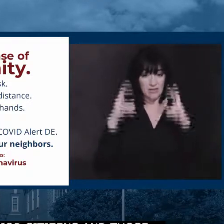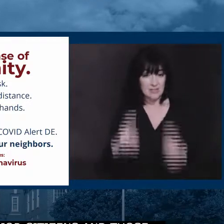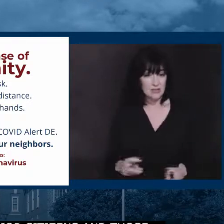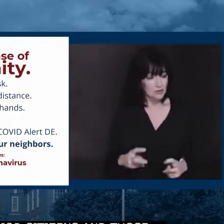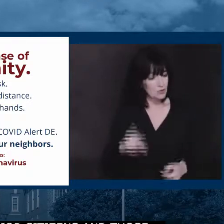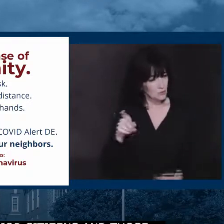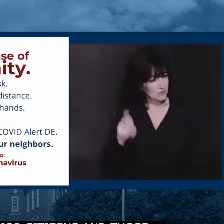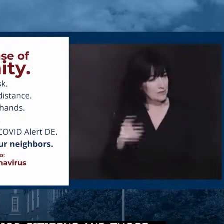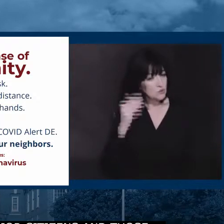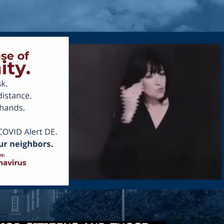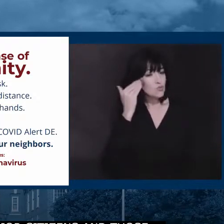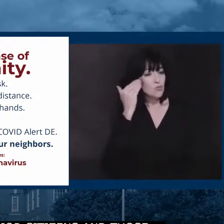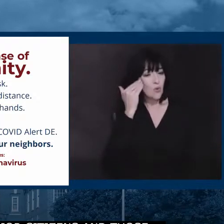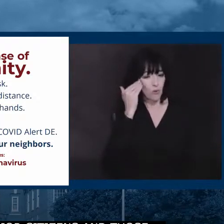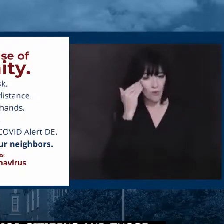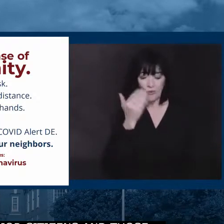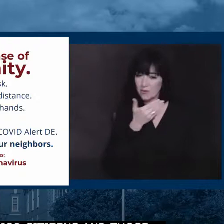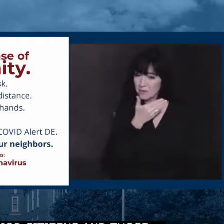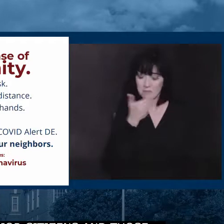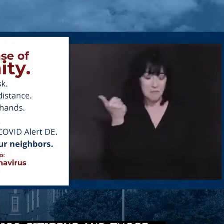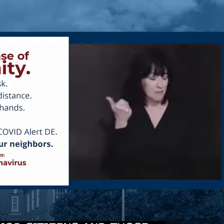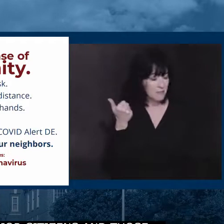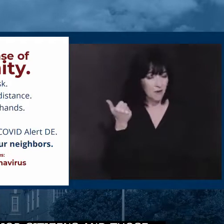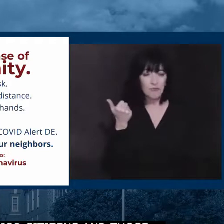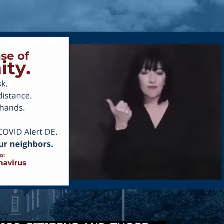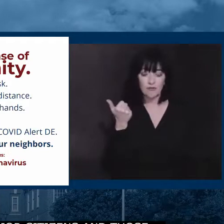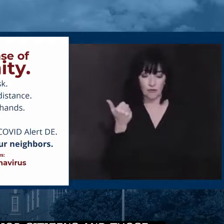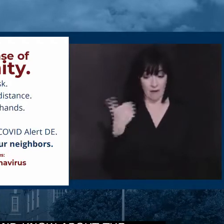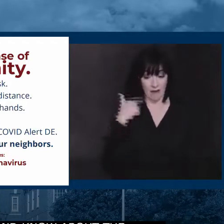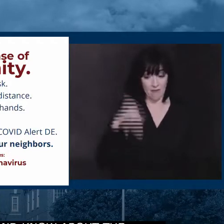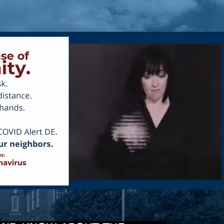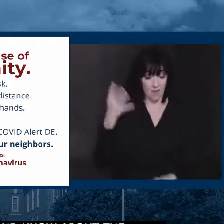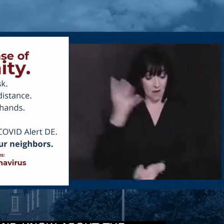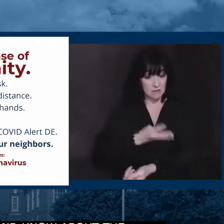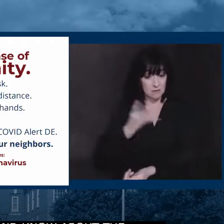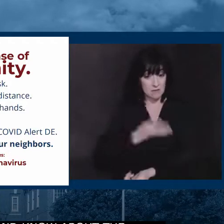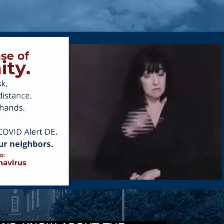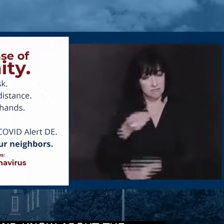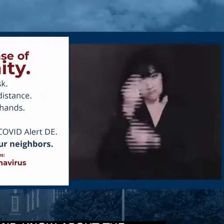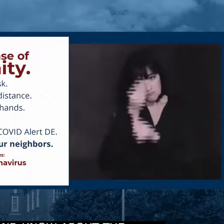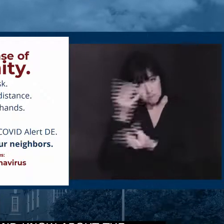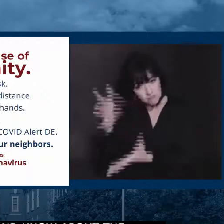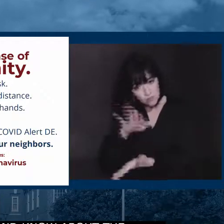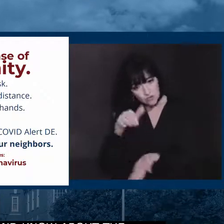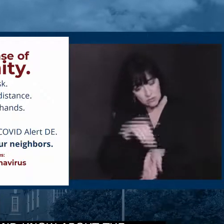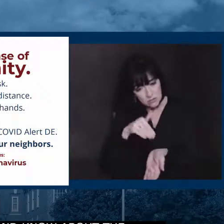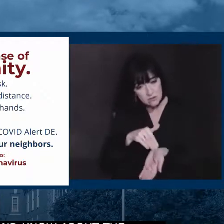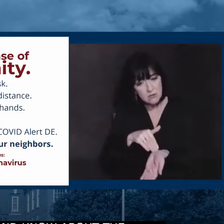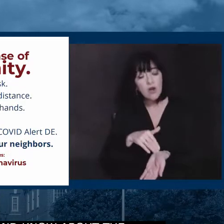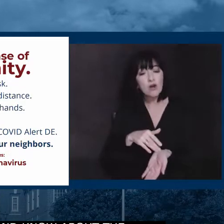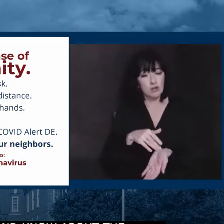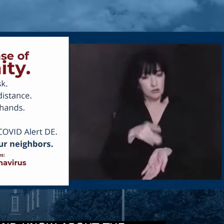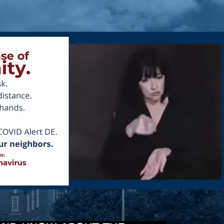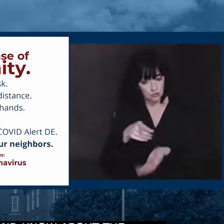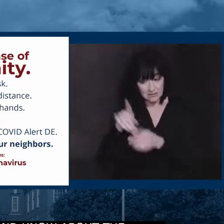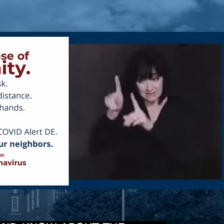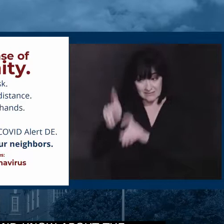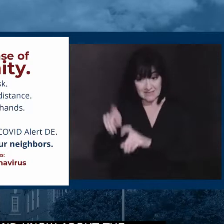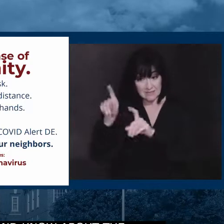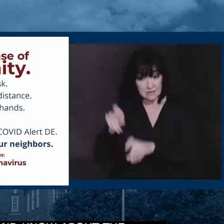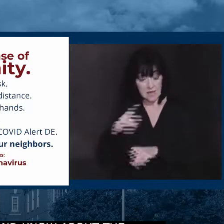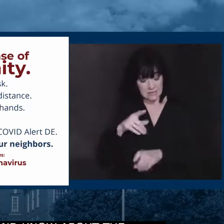about the availability of monoclonal antibody treatment. And if you need to make sure you get tested as soon as